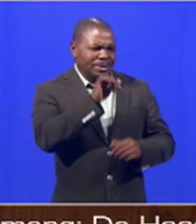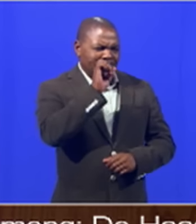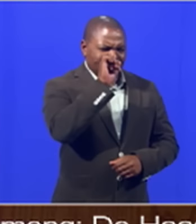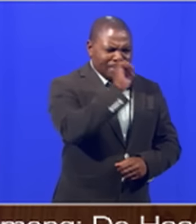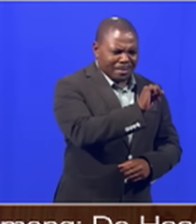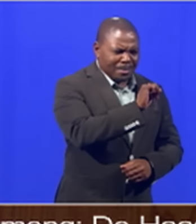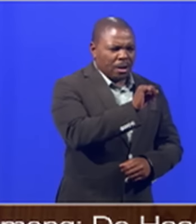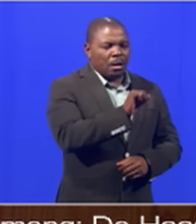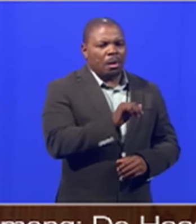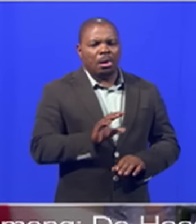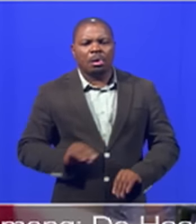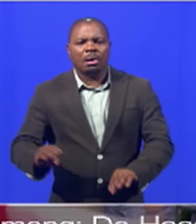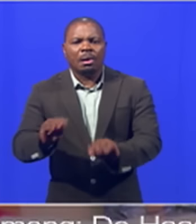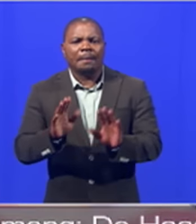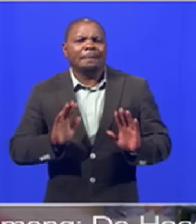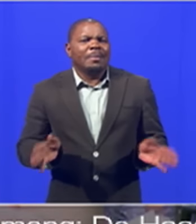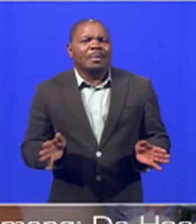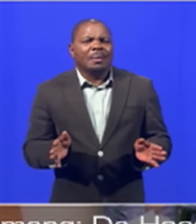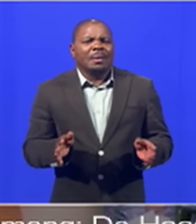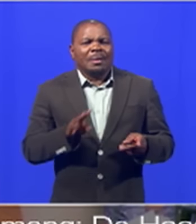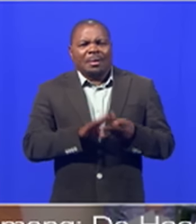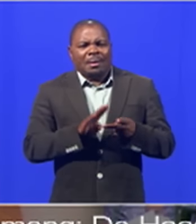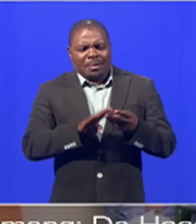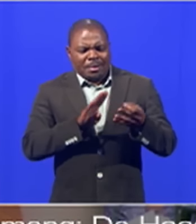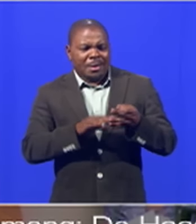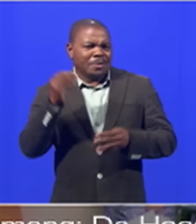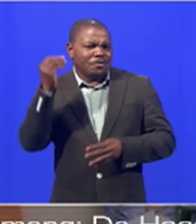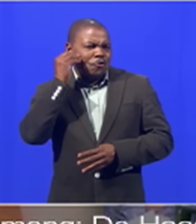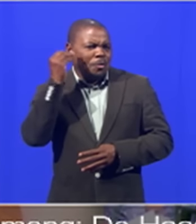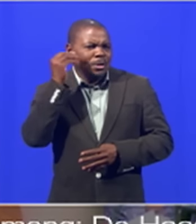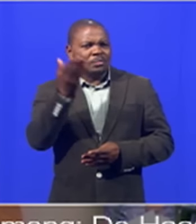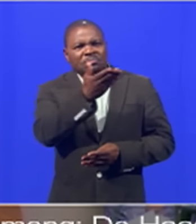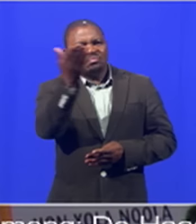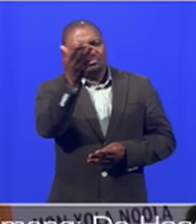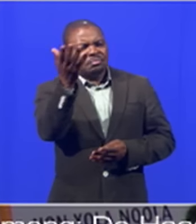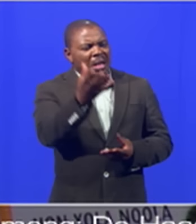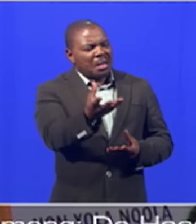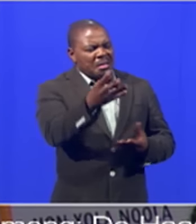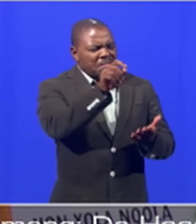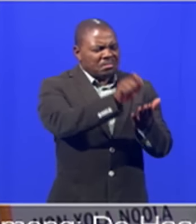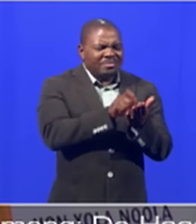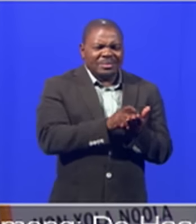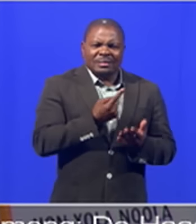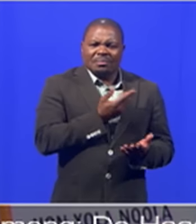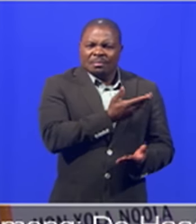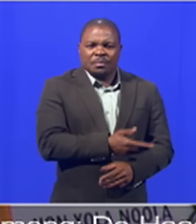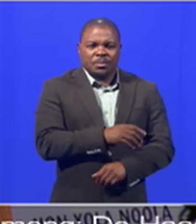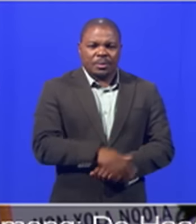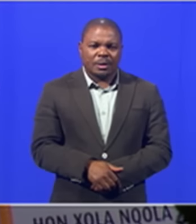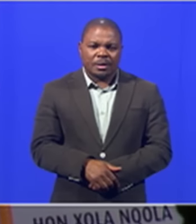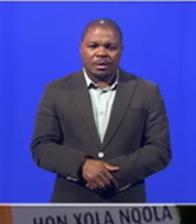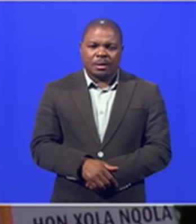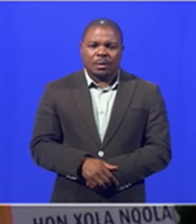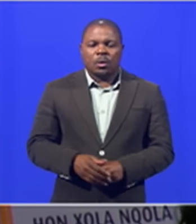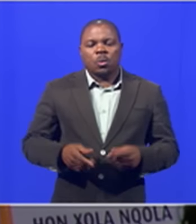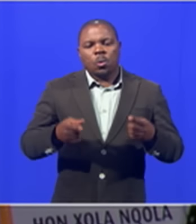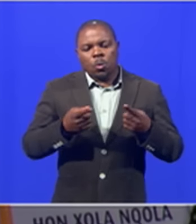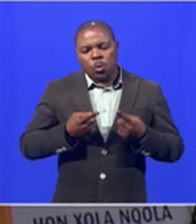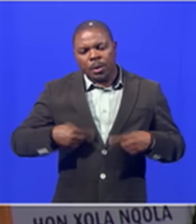ka tswa e le magatwe go akaretsa le tshedimosetso e tswang mo bathong ba bangwe. You know, Chair, we have long discussed the issue